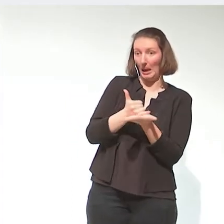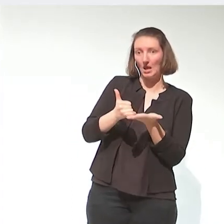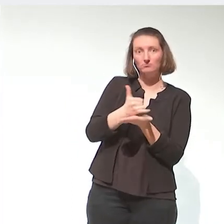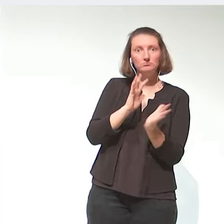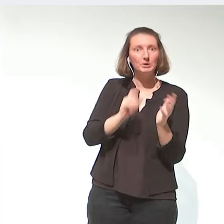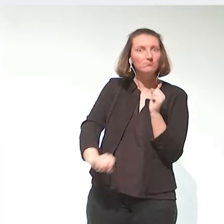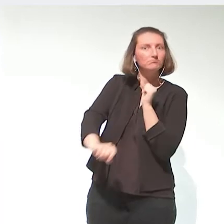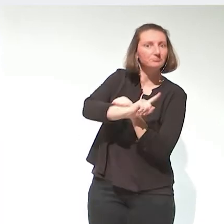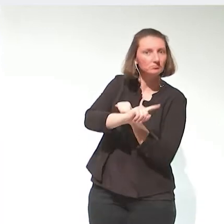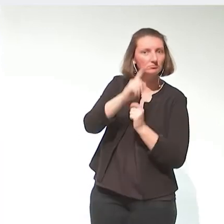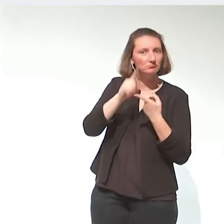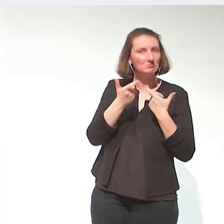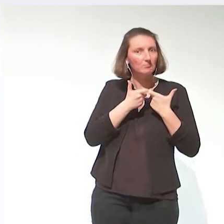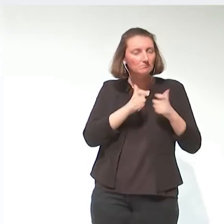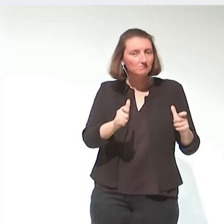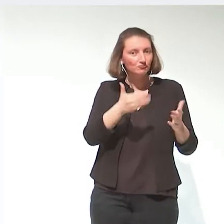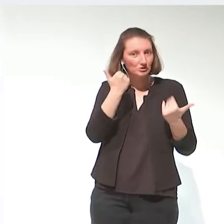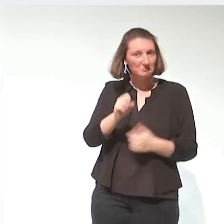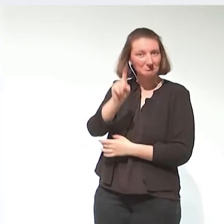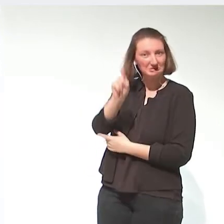Are there any